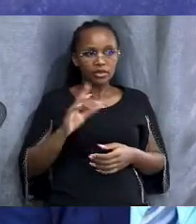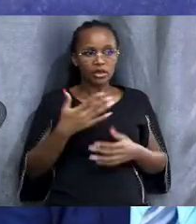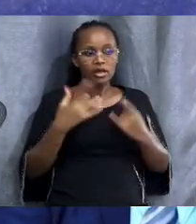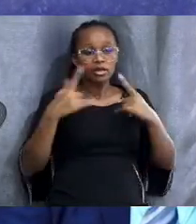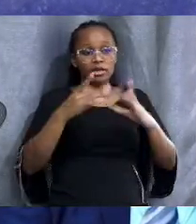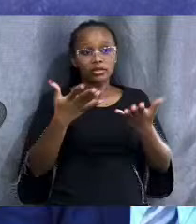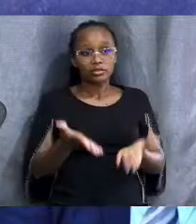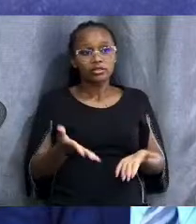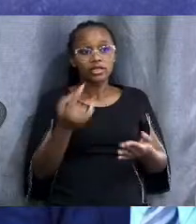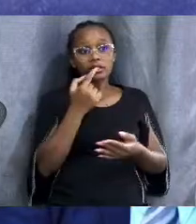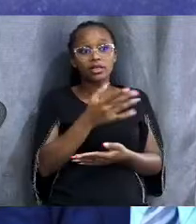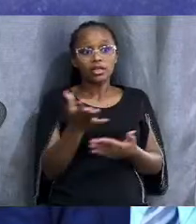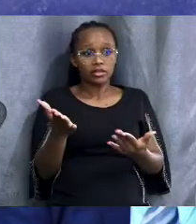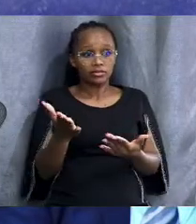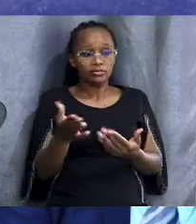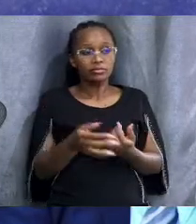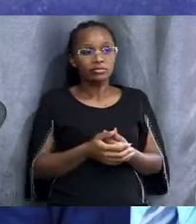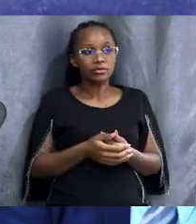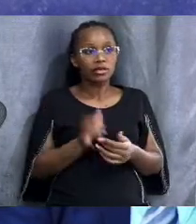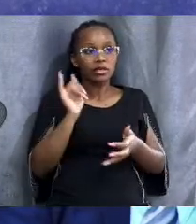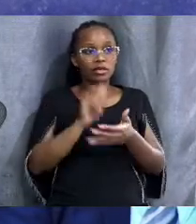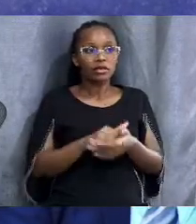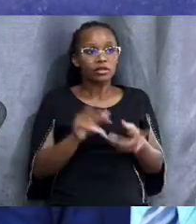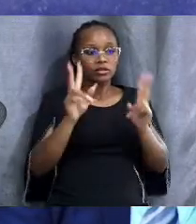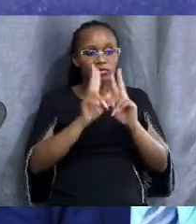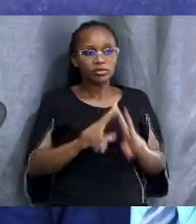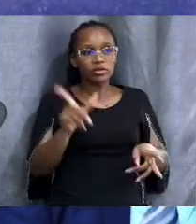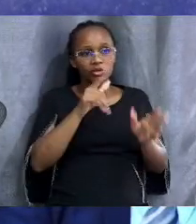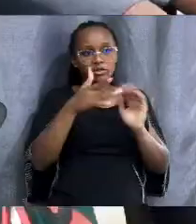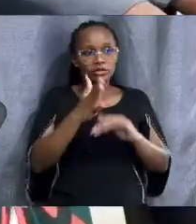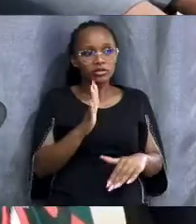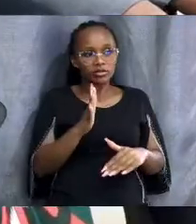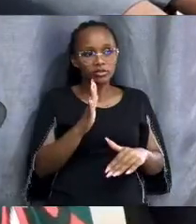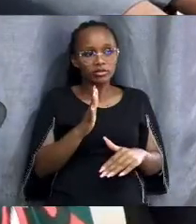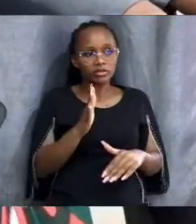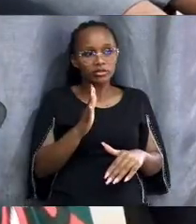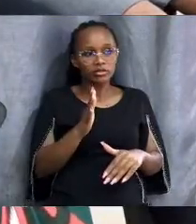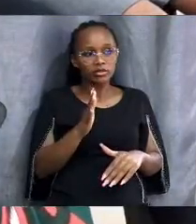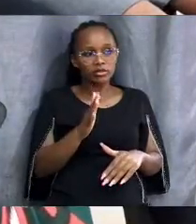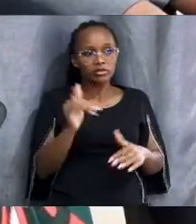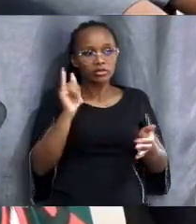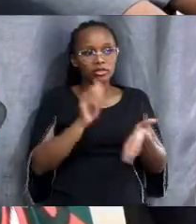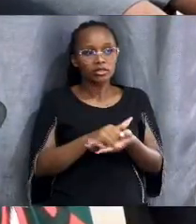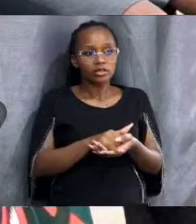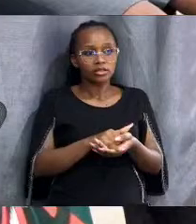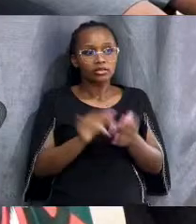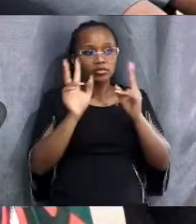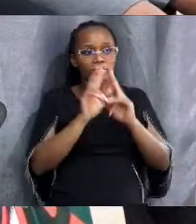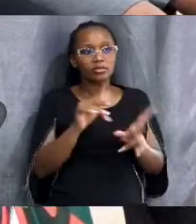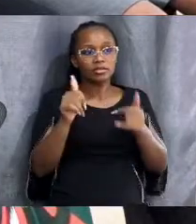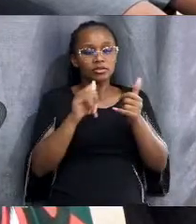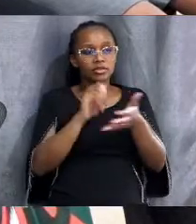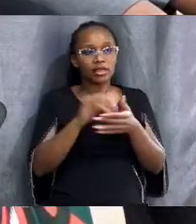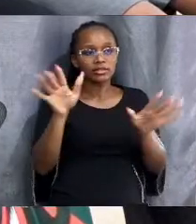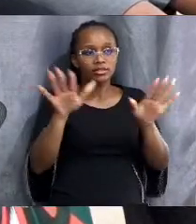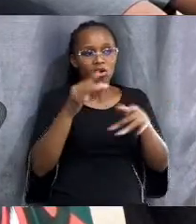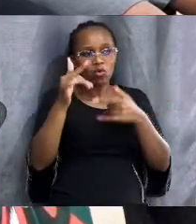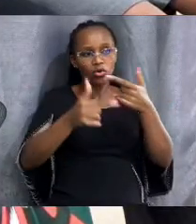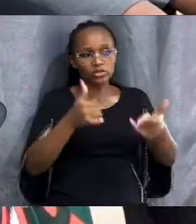declare to you and to tell you that the peace of God, that peace that